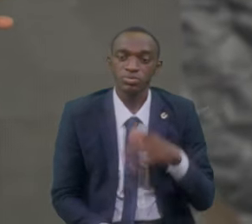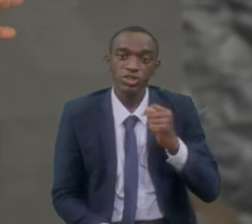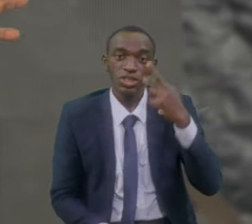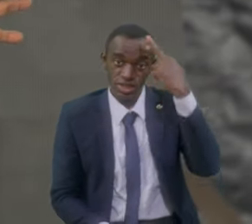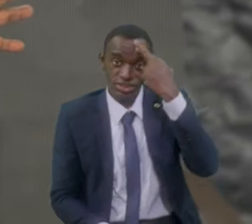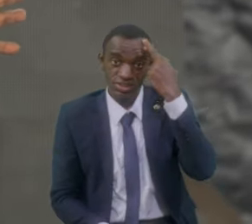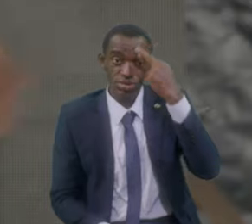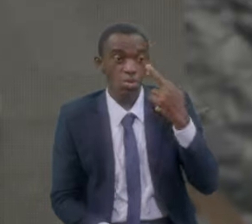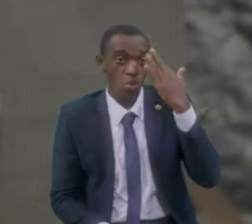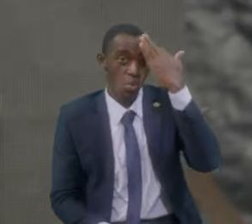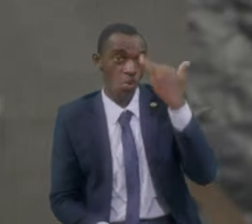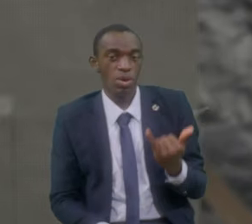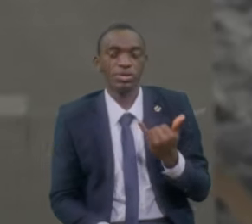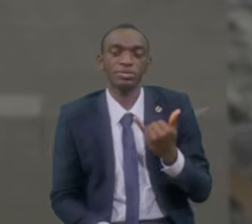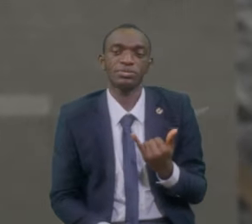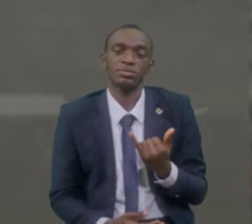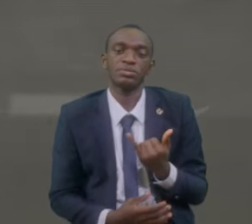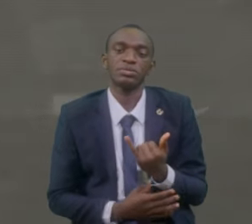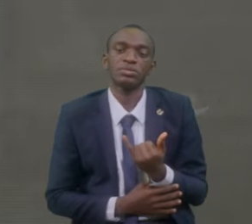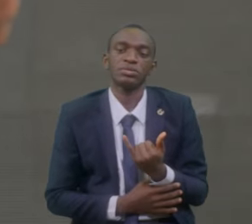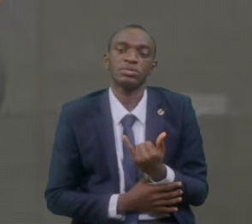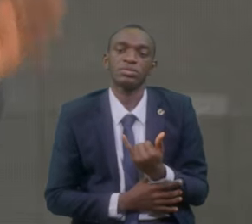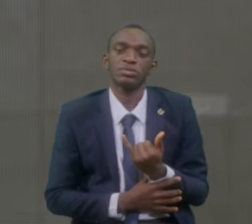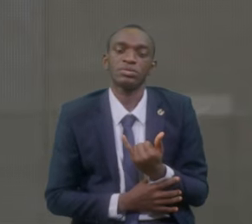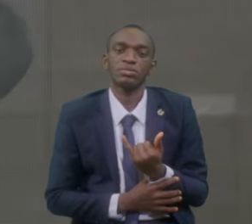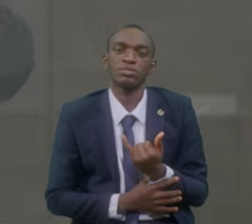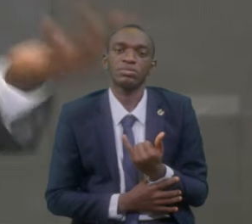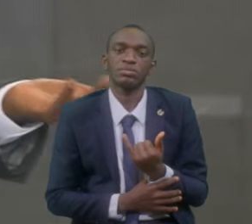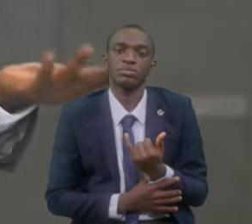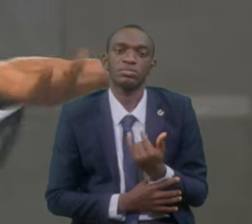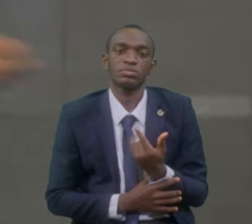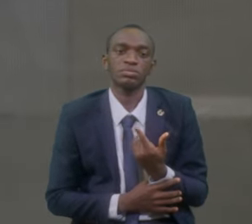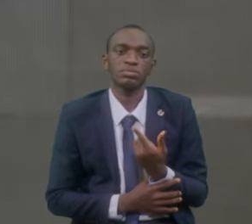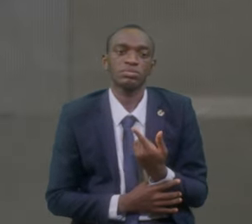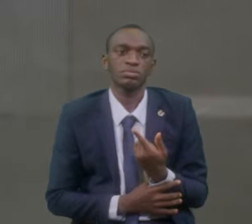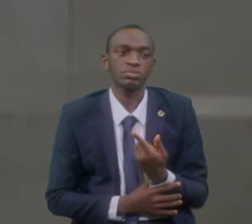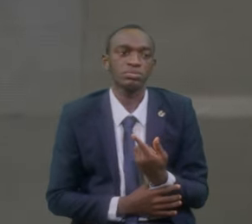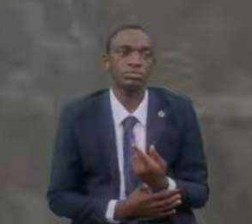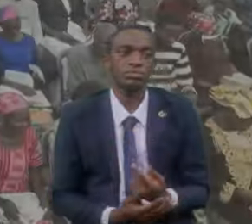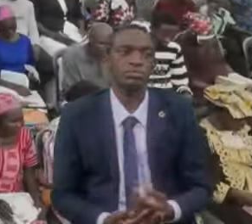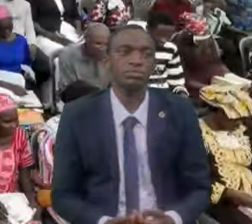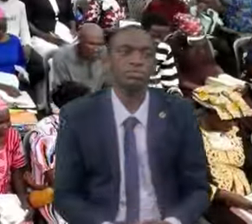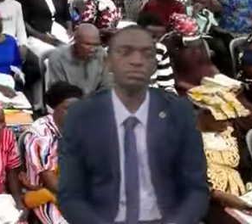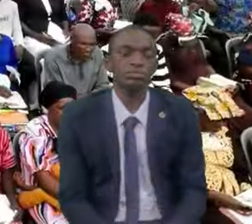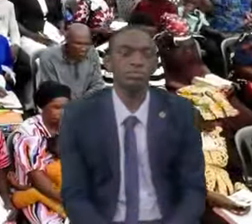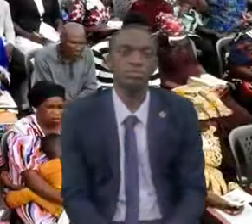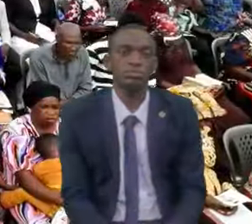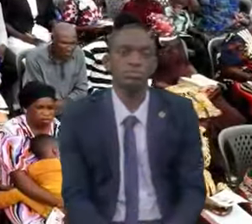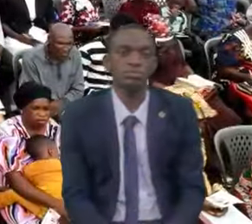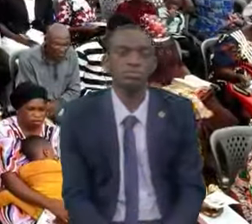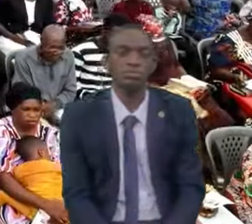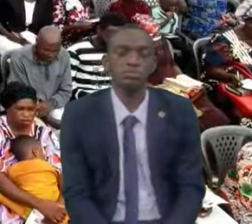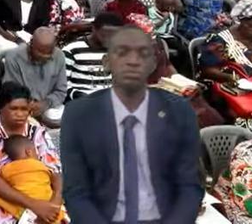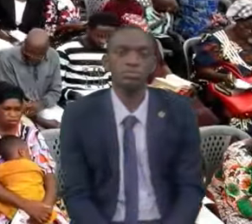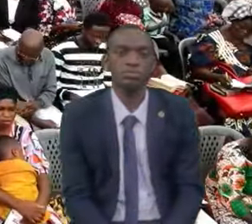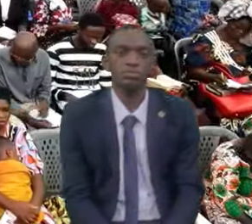land of the past becomes a barren land today is not because when that happens to every place, that